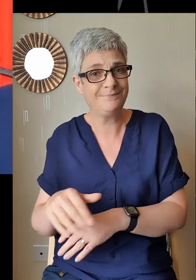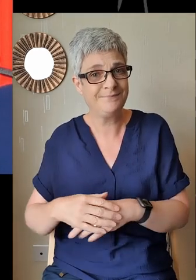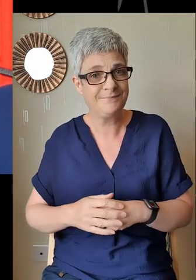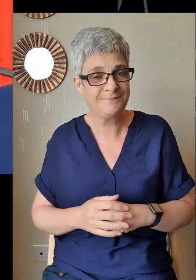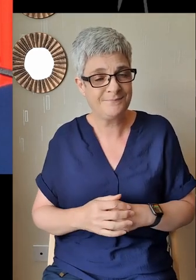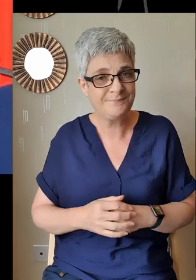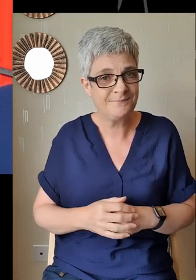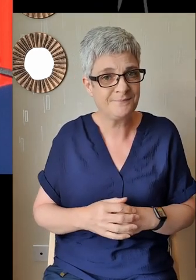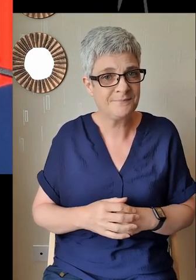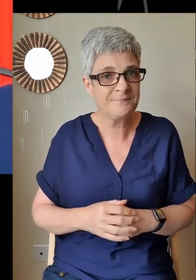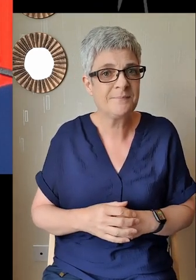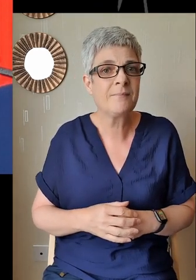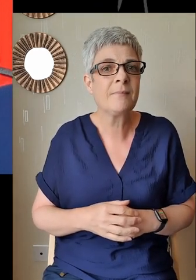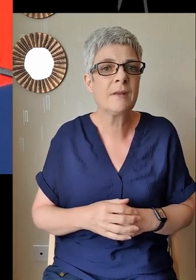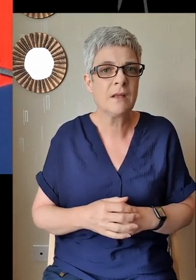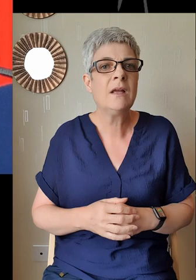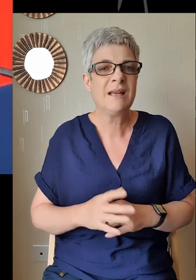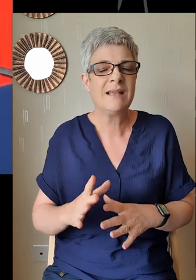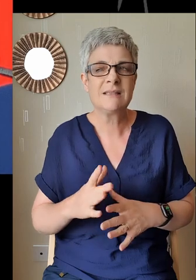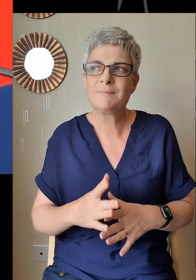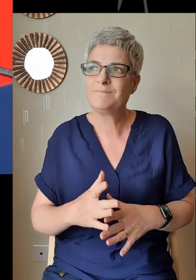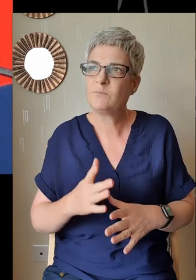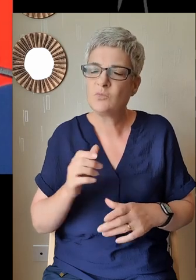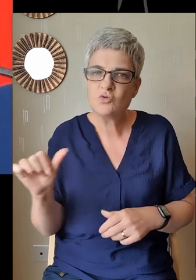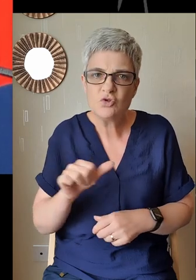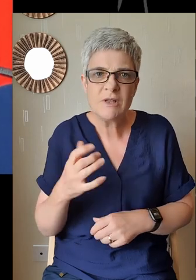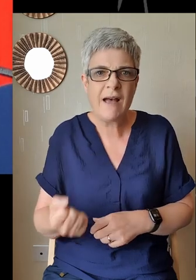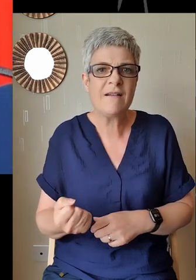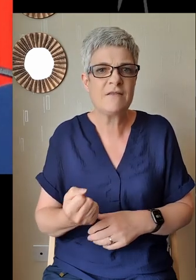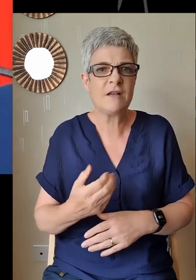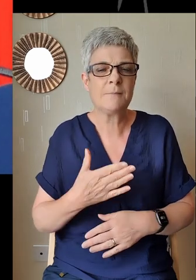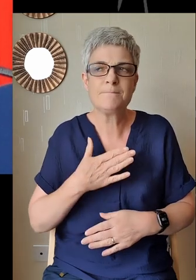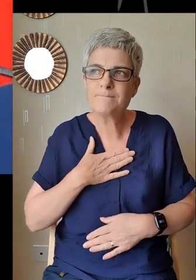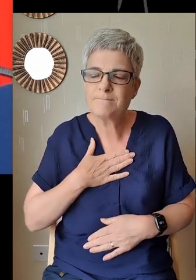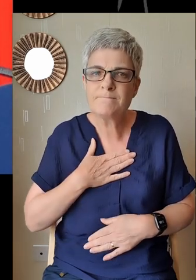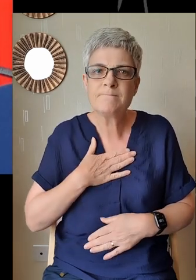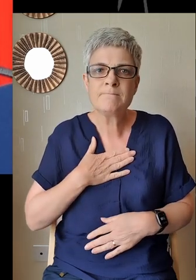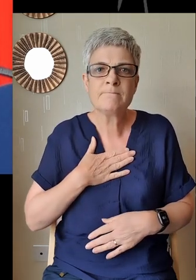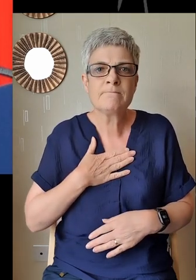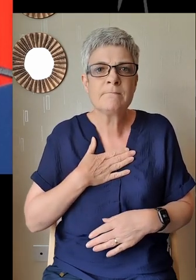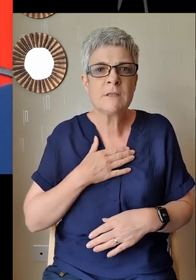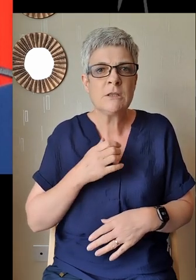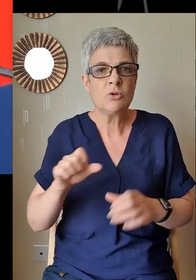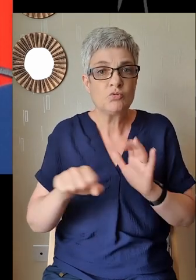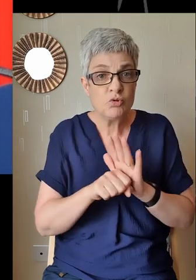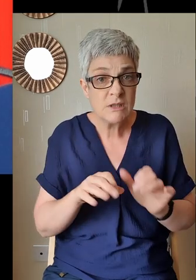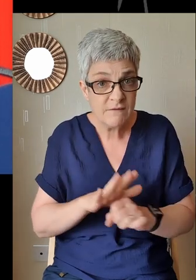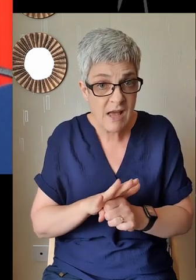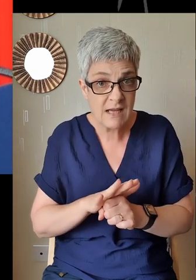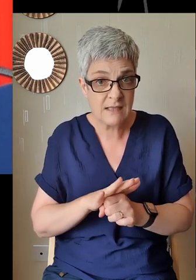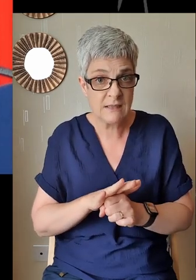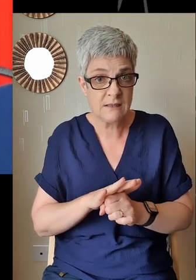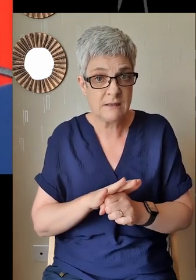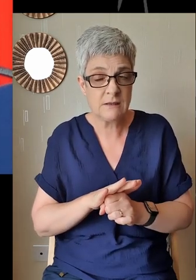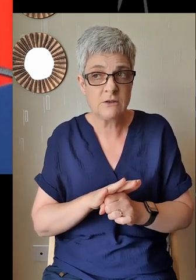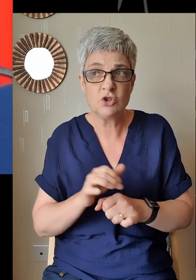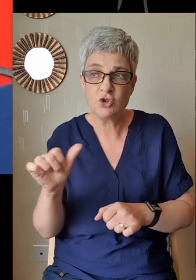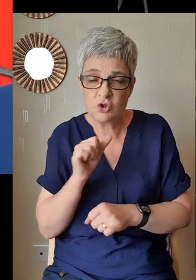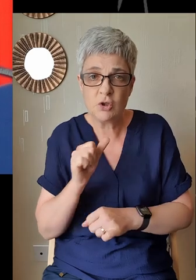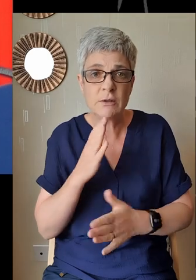It's a resolve to crucify them It's a resolve to quash